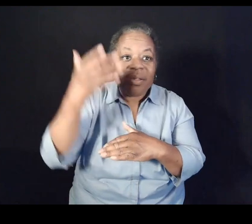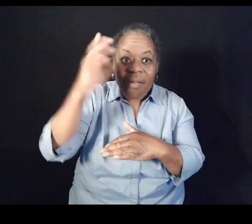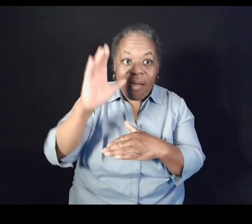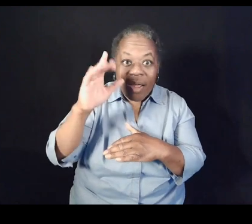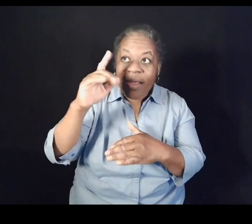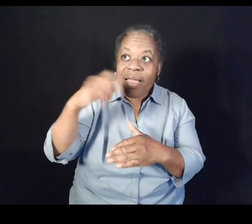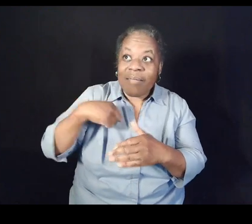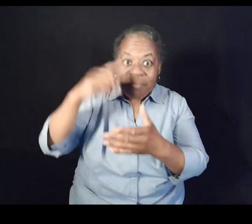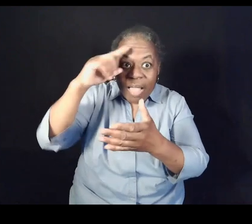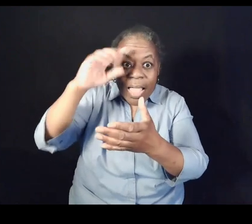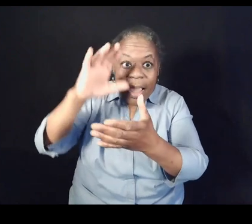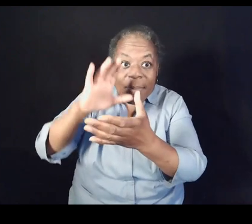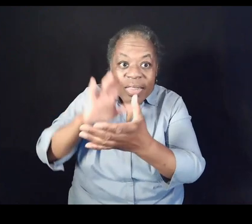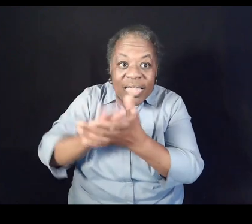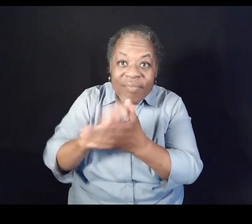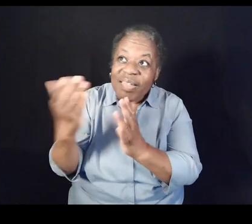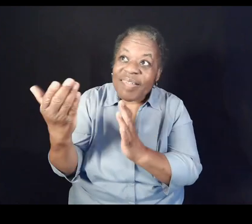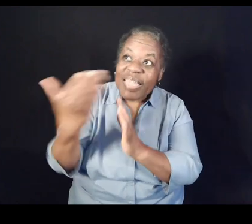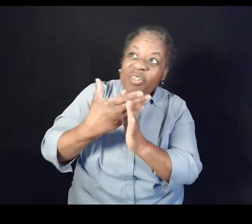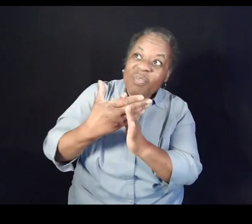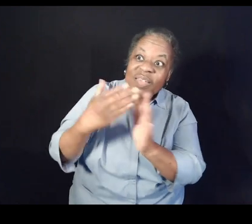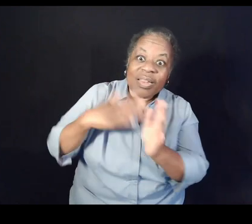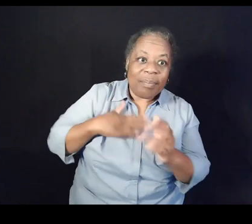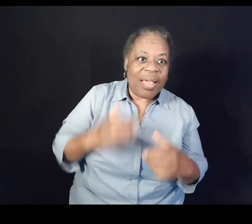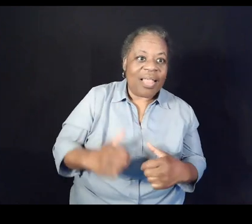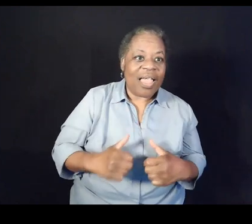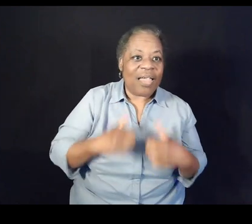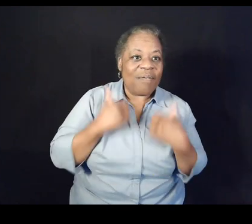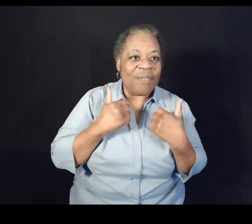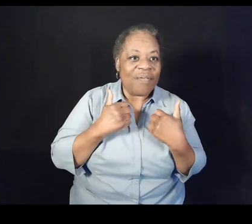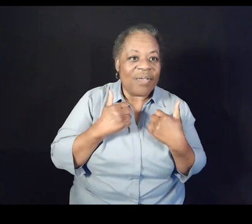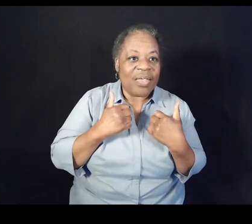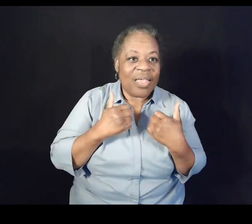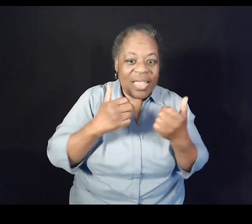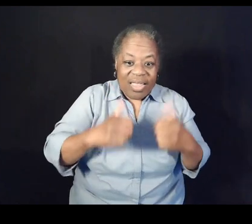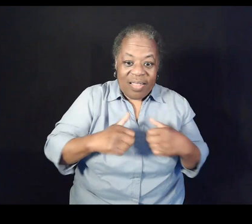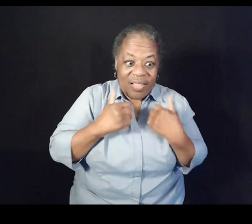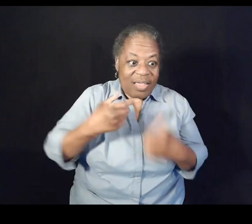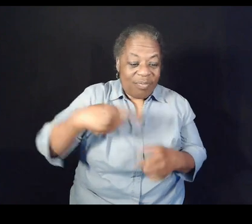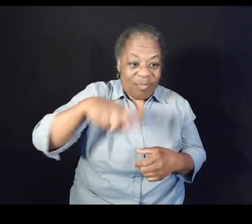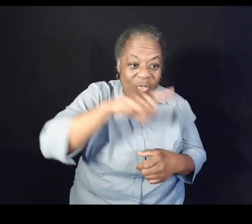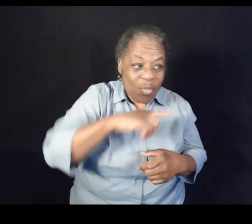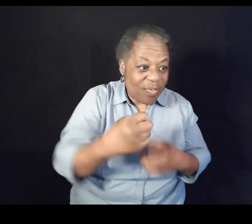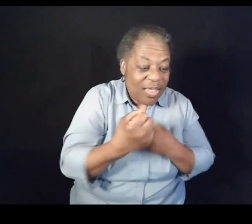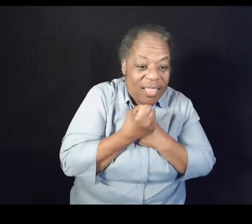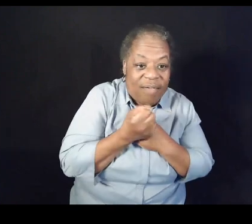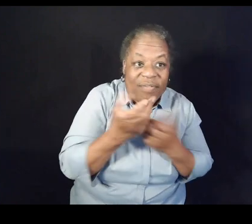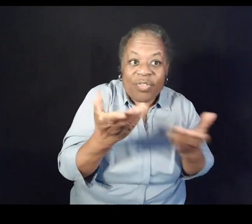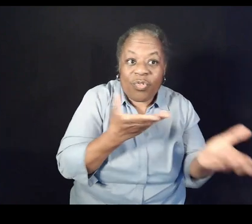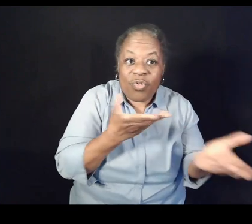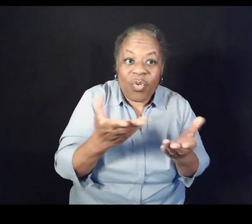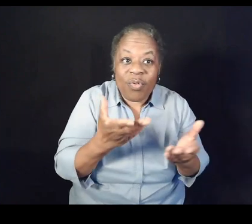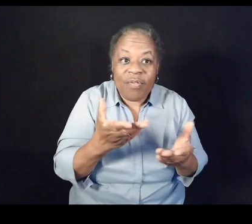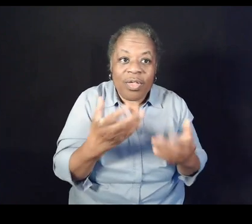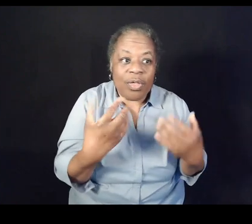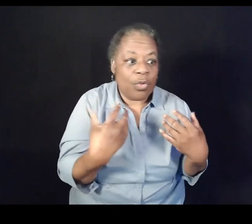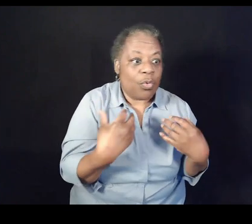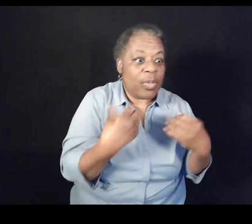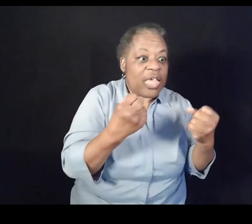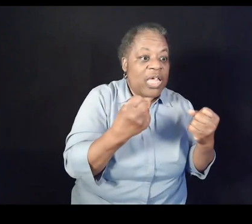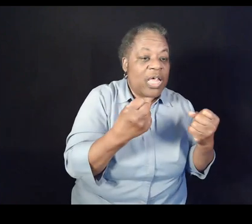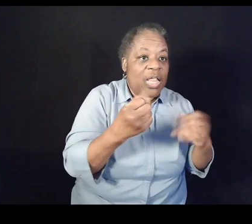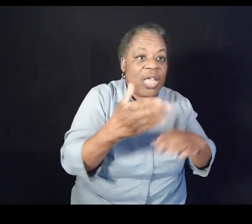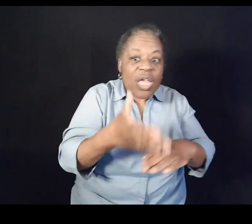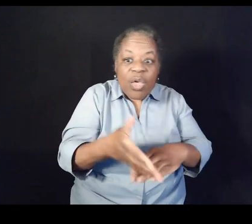has intervened in my life and the lives of those I love and serve to heal and restore